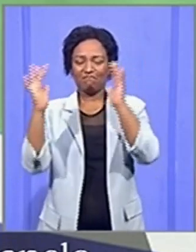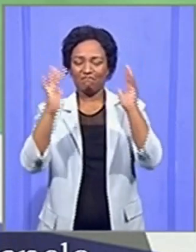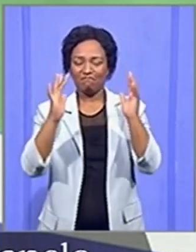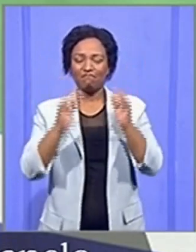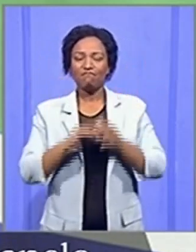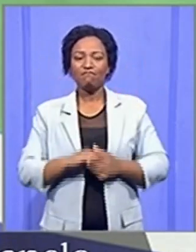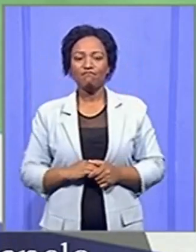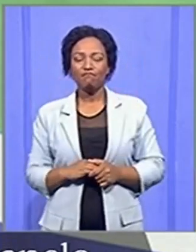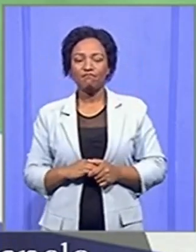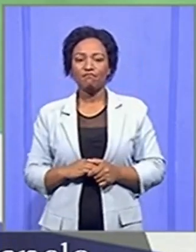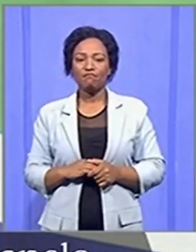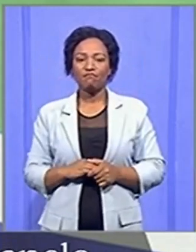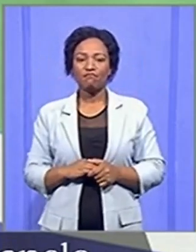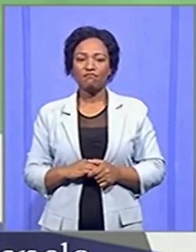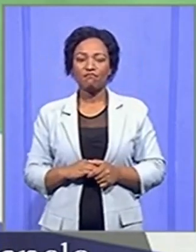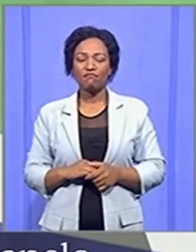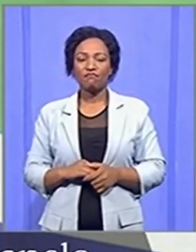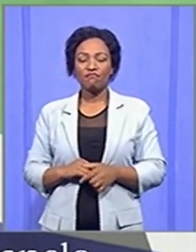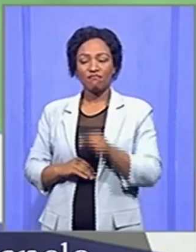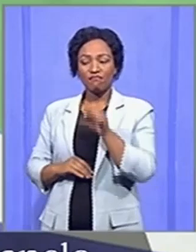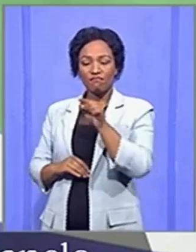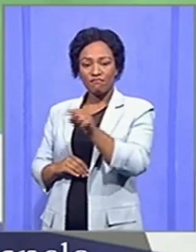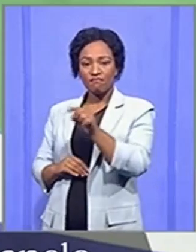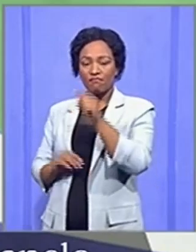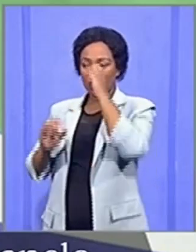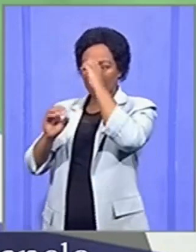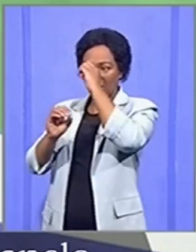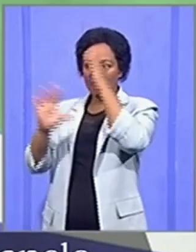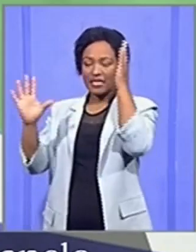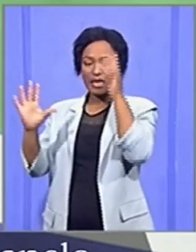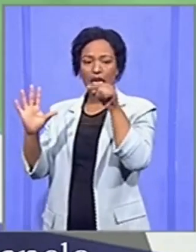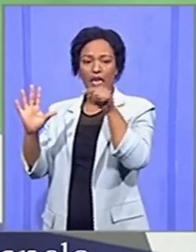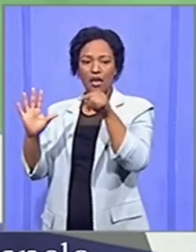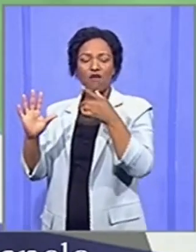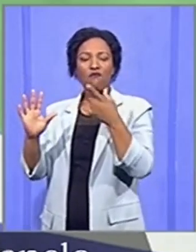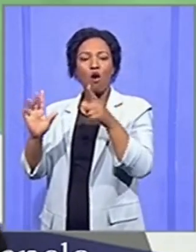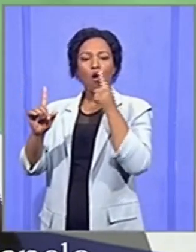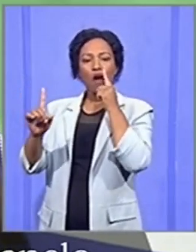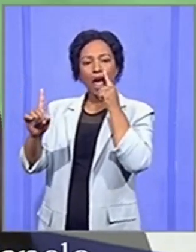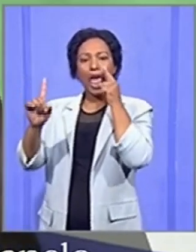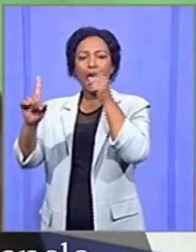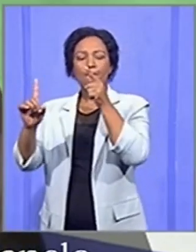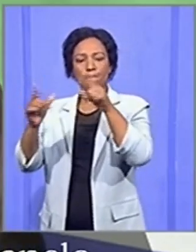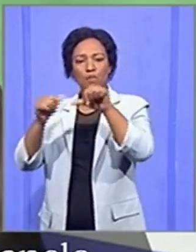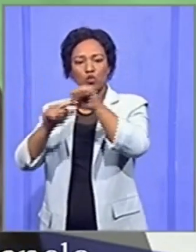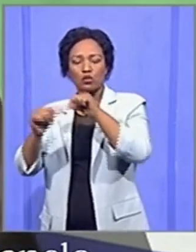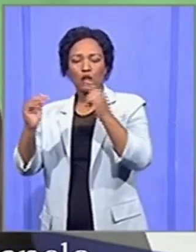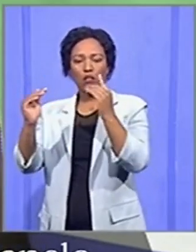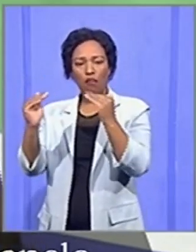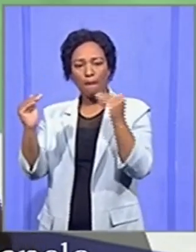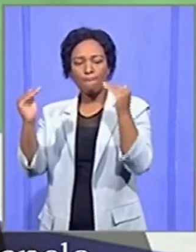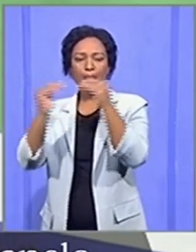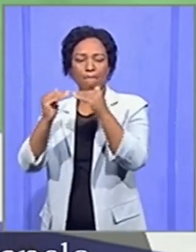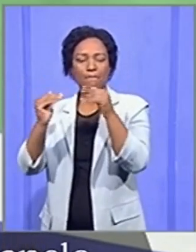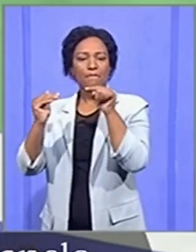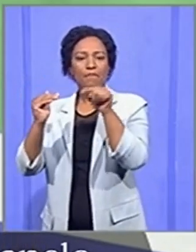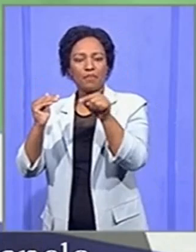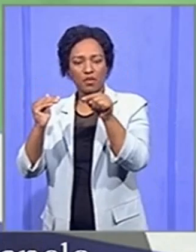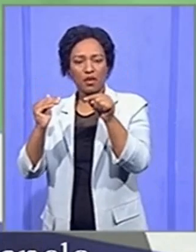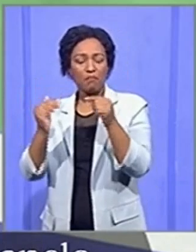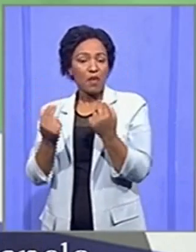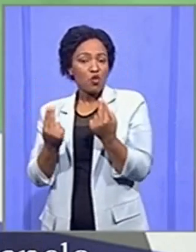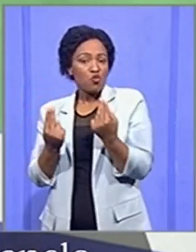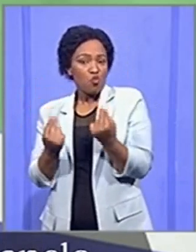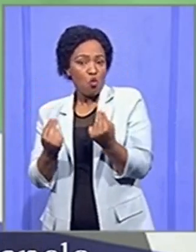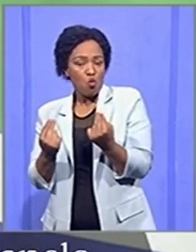Now, this vision is not just about social justice, and this vision is not a new one, as you have heard, and I'll refer